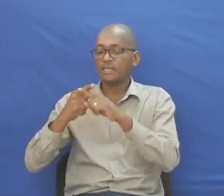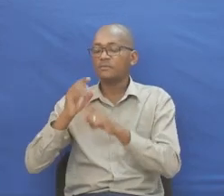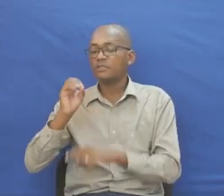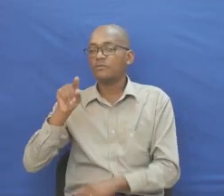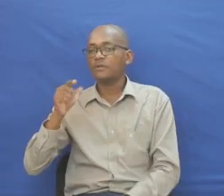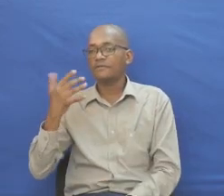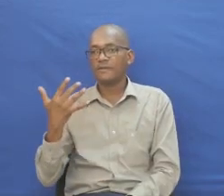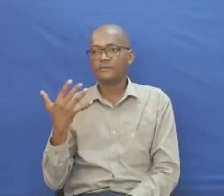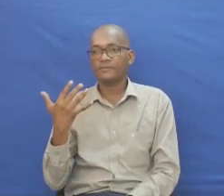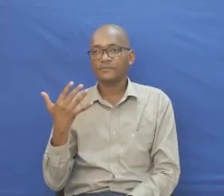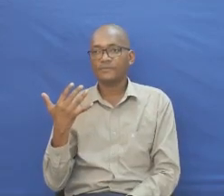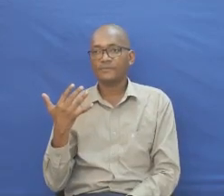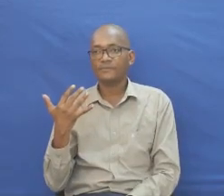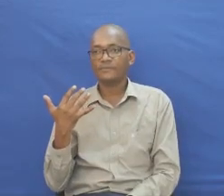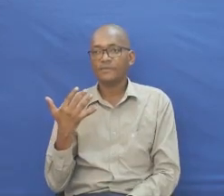times 0.5.